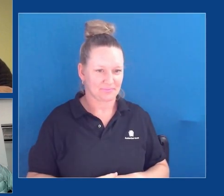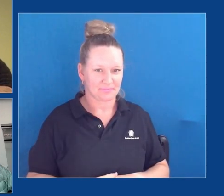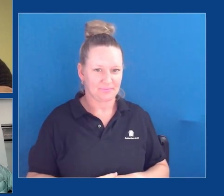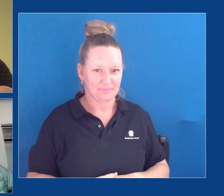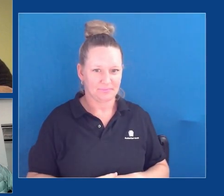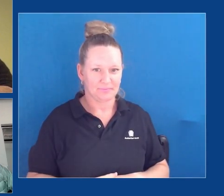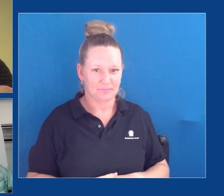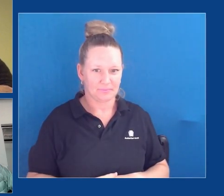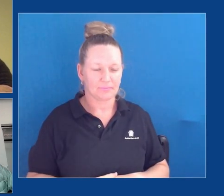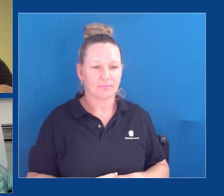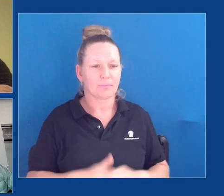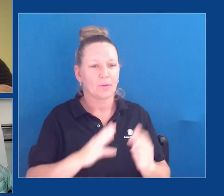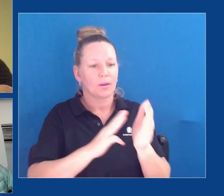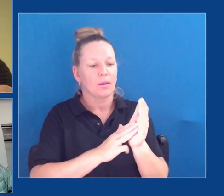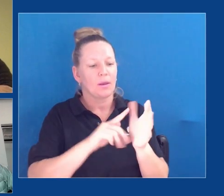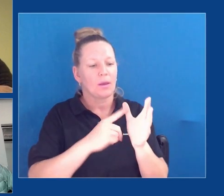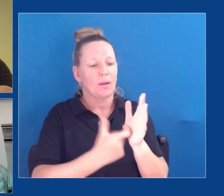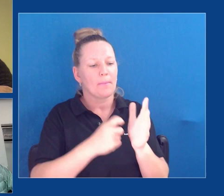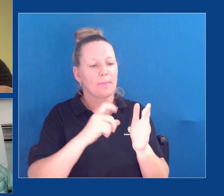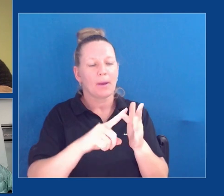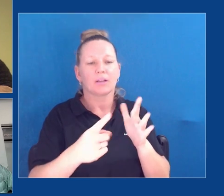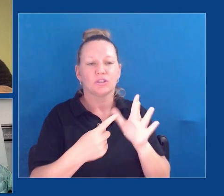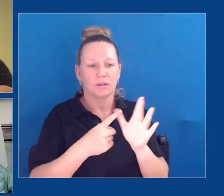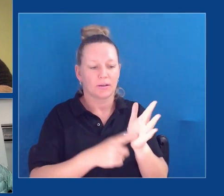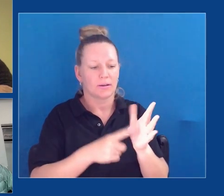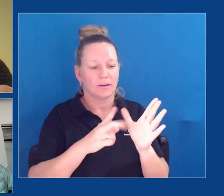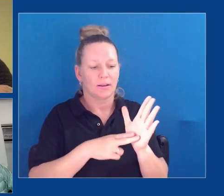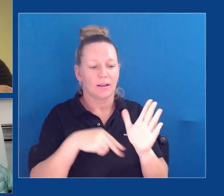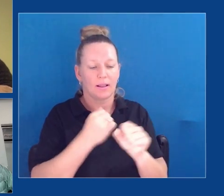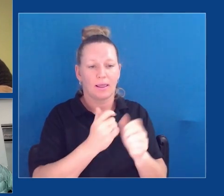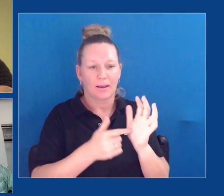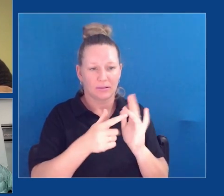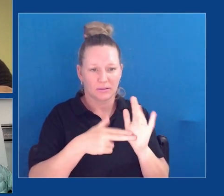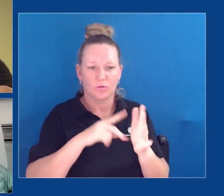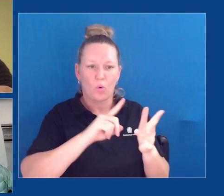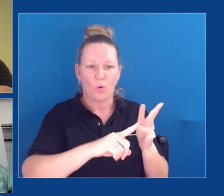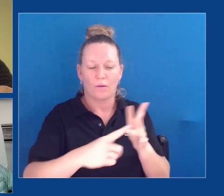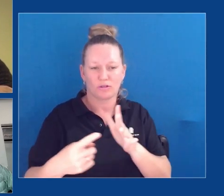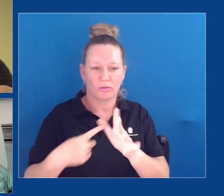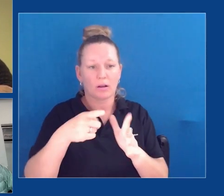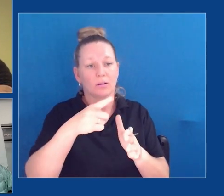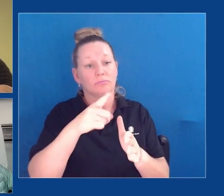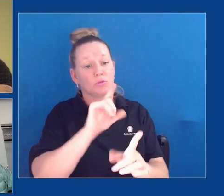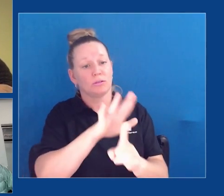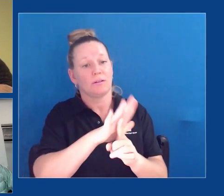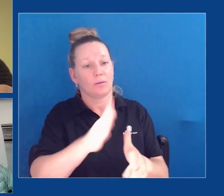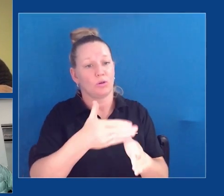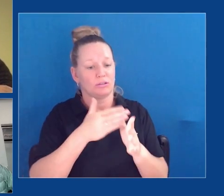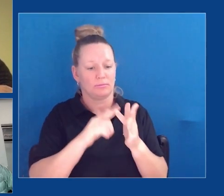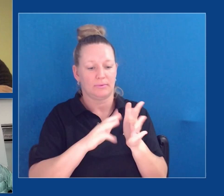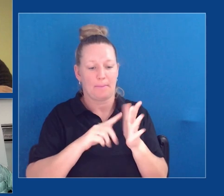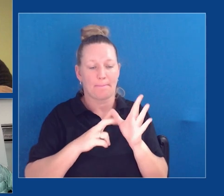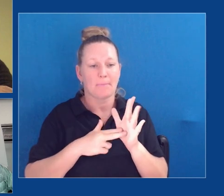track. Marcia Langton, Professor Marcia Langton, Order of Australia, is an Aboriginal woman of Eman descent. She's